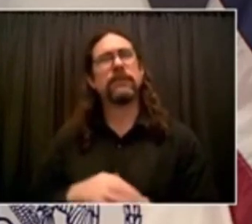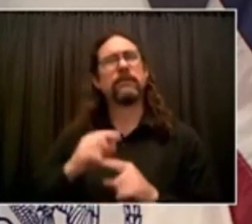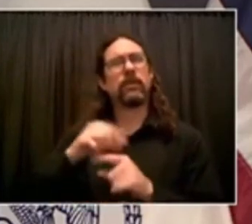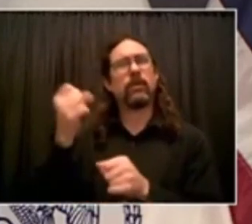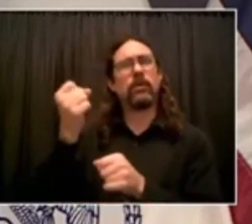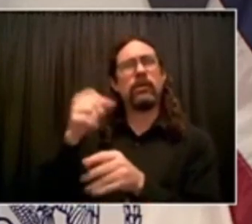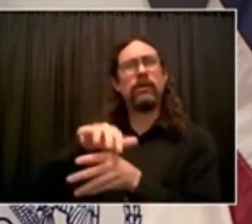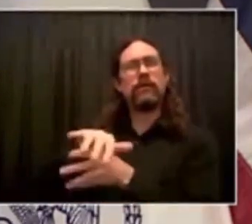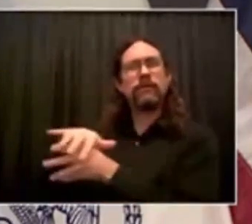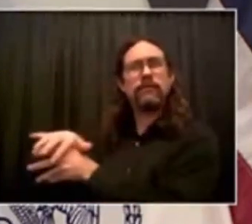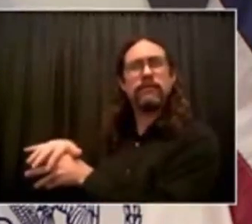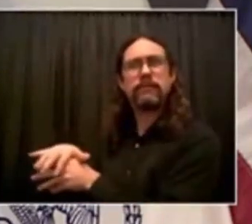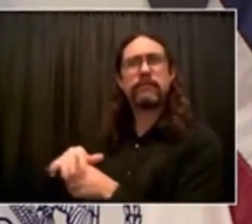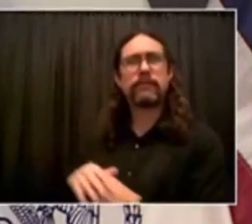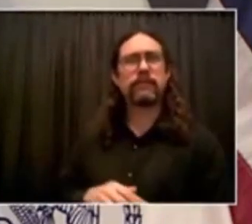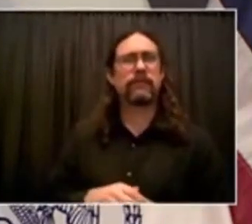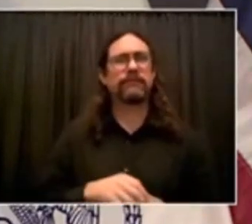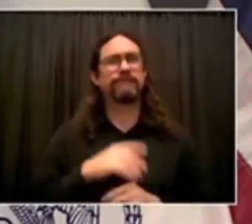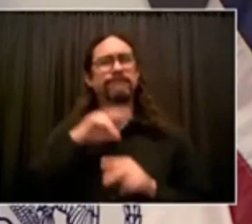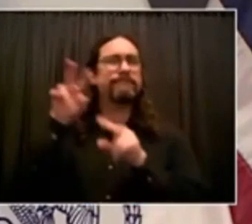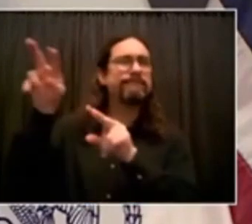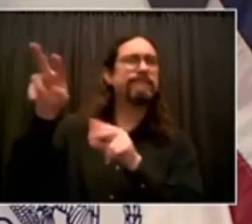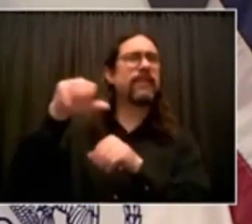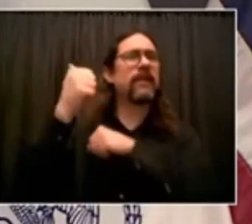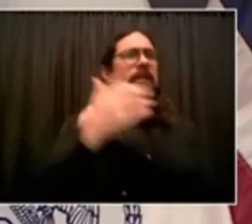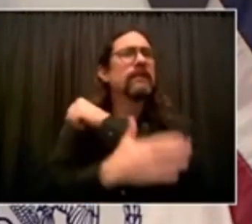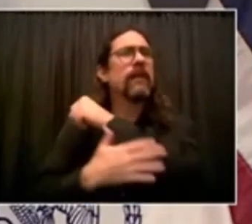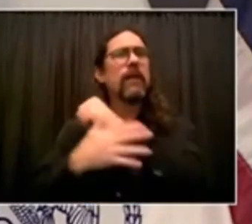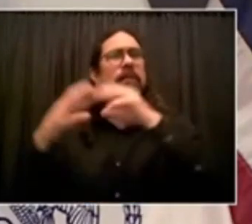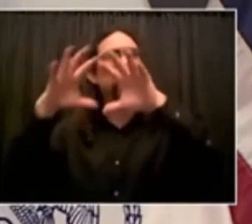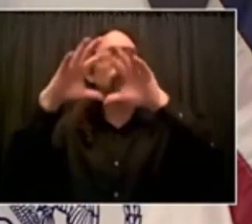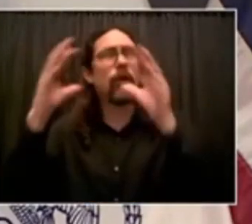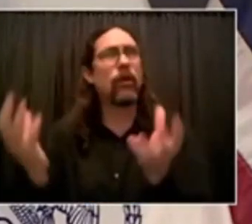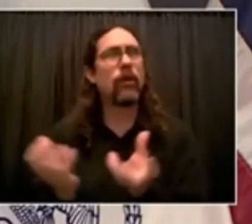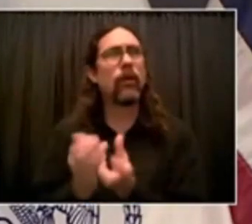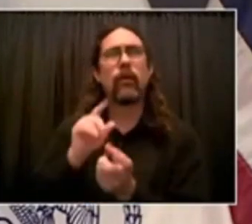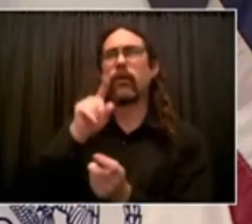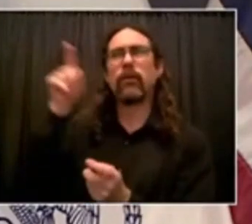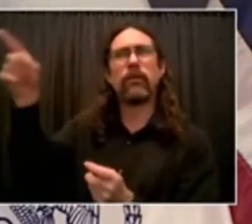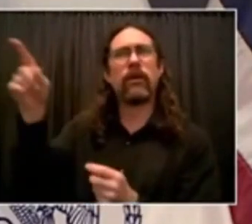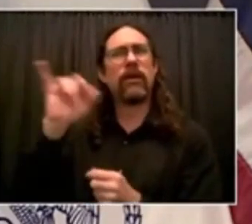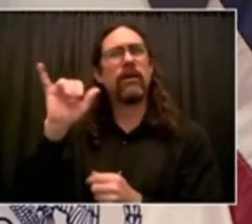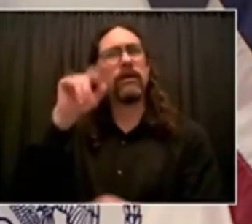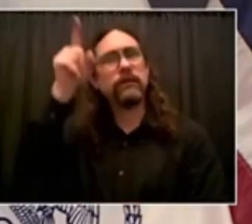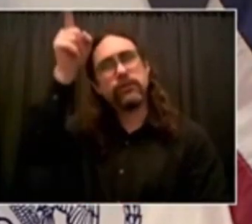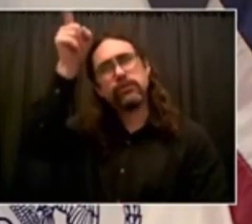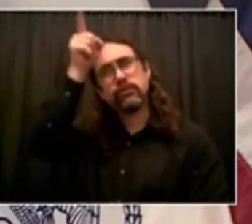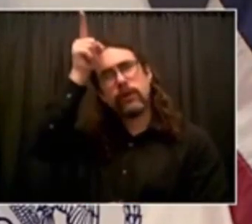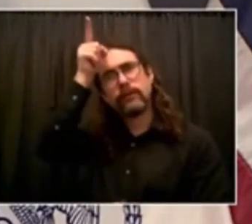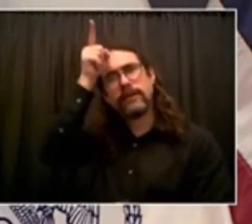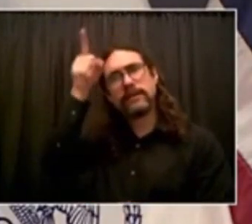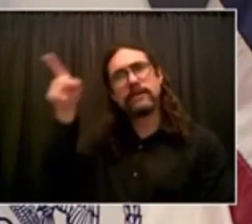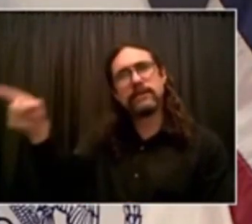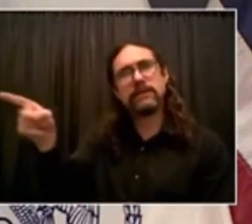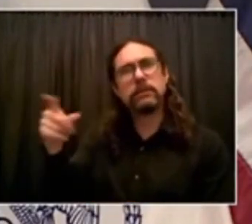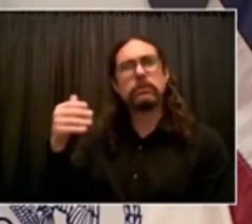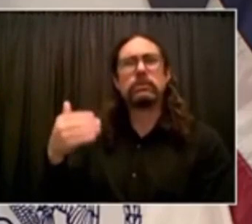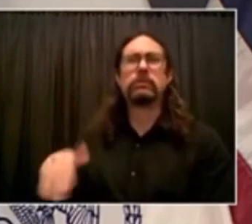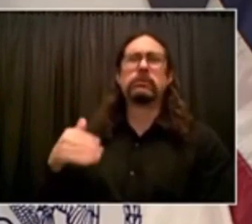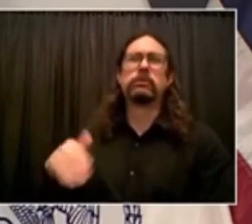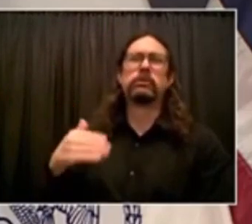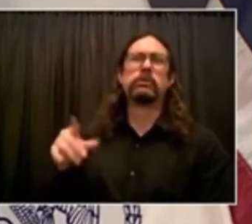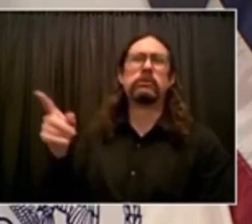many ways, but the situation there has gotten to a really troubling place. So now